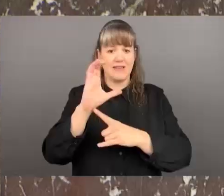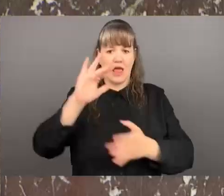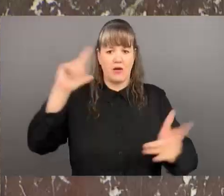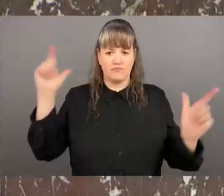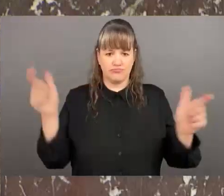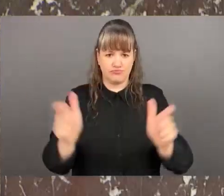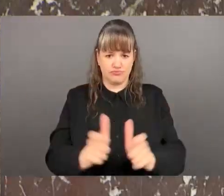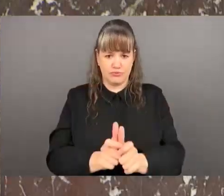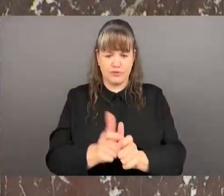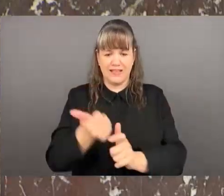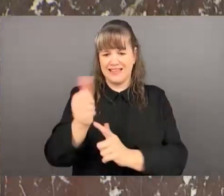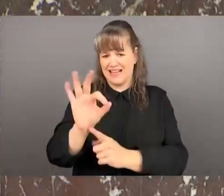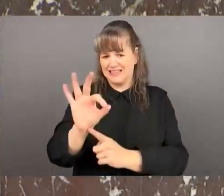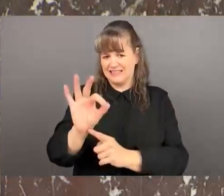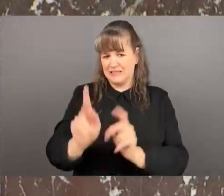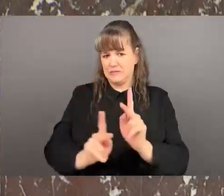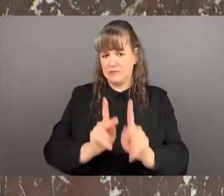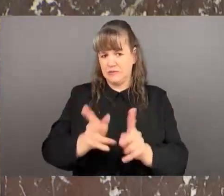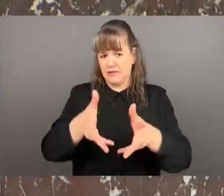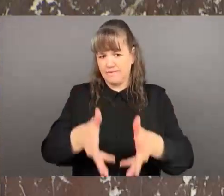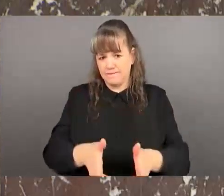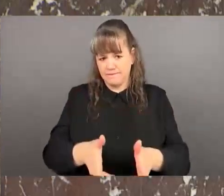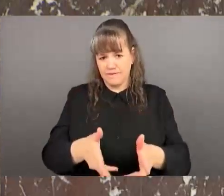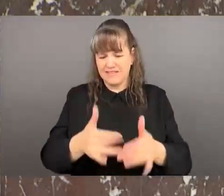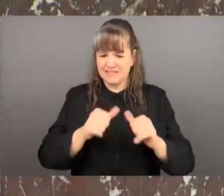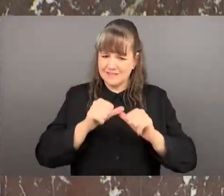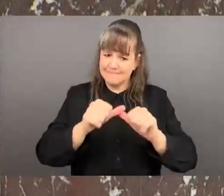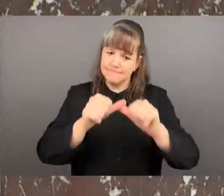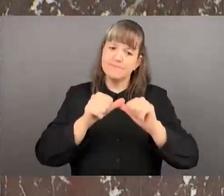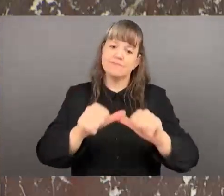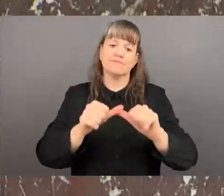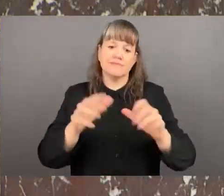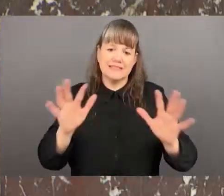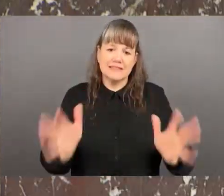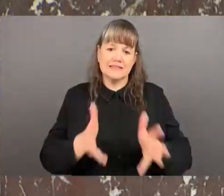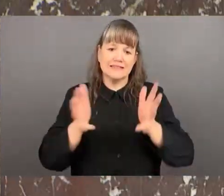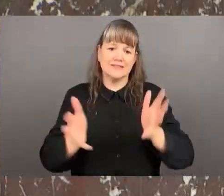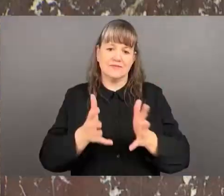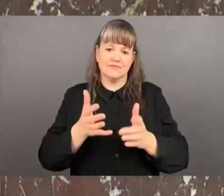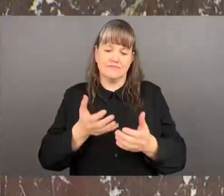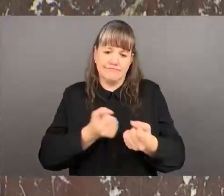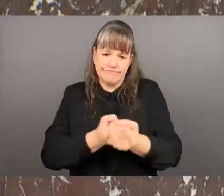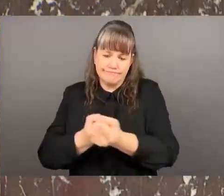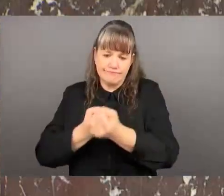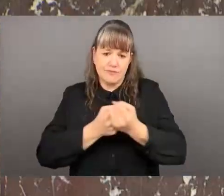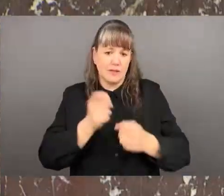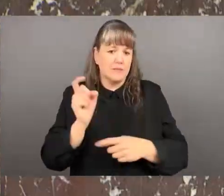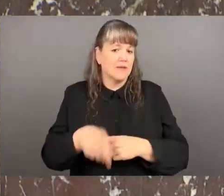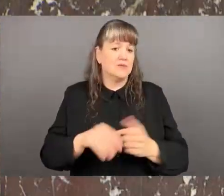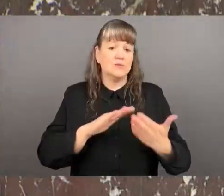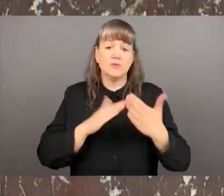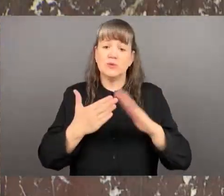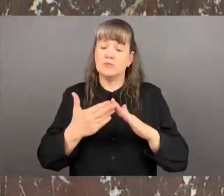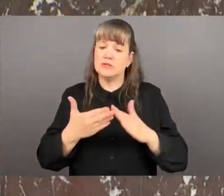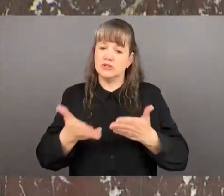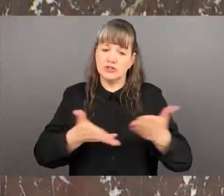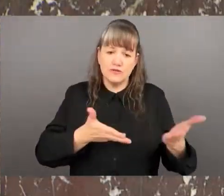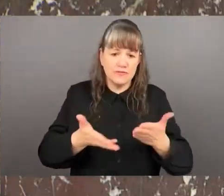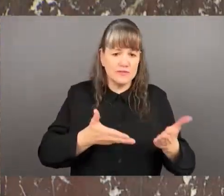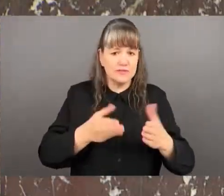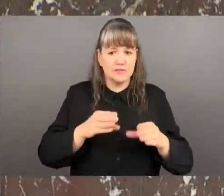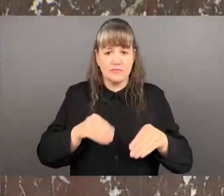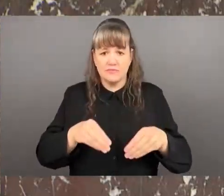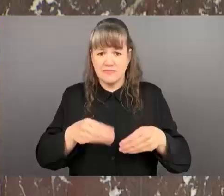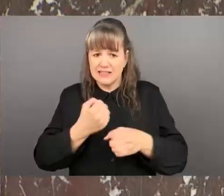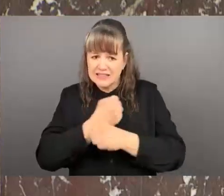going to continue that work because we know that both the community needs to be safe, our first responders need to be safe, but at the same time we want to make sure